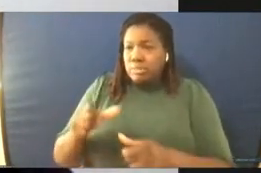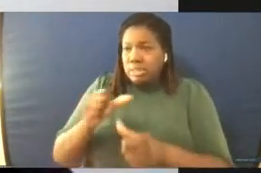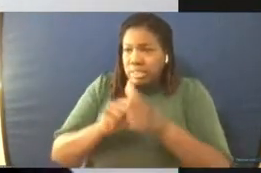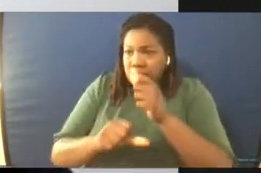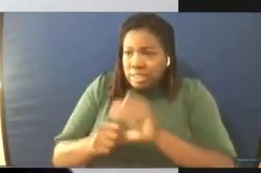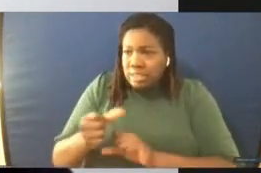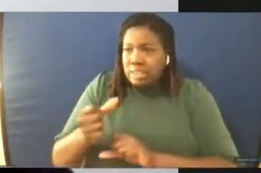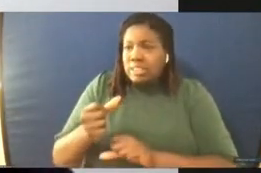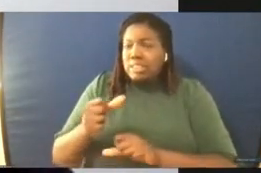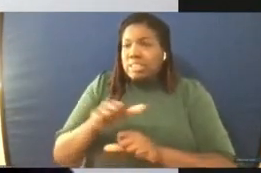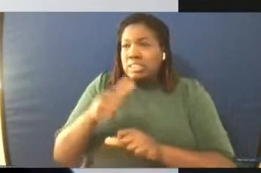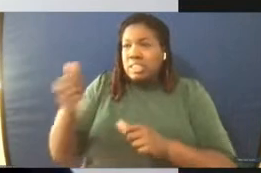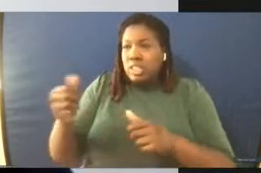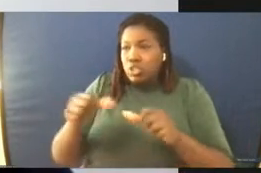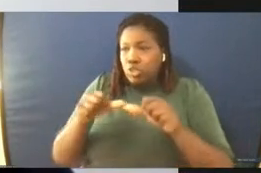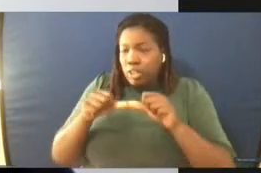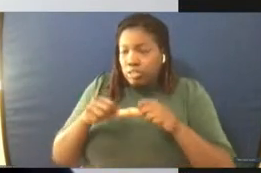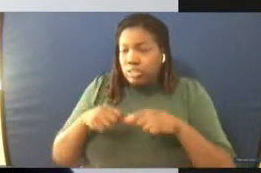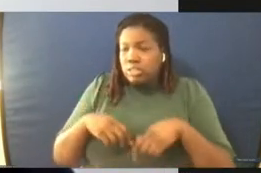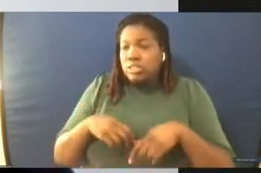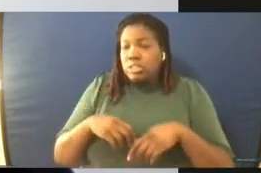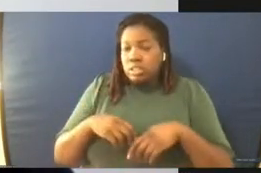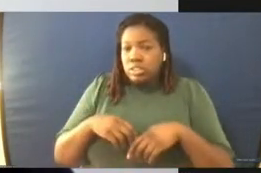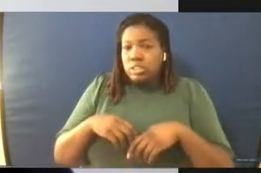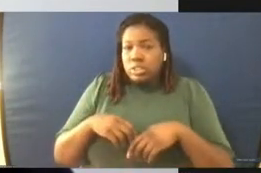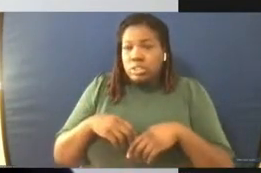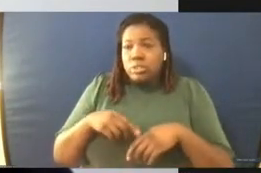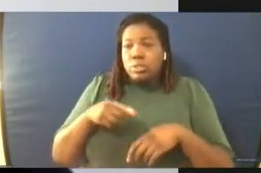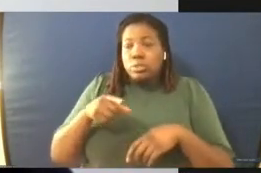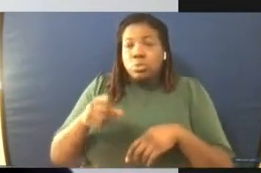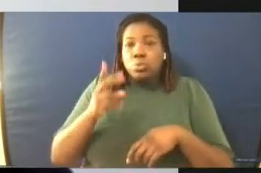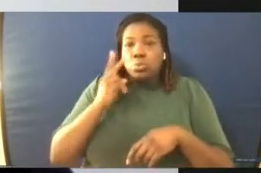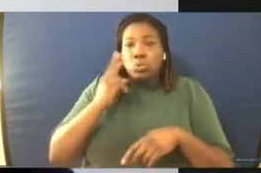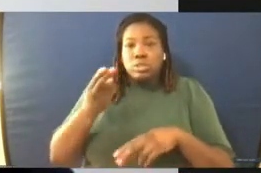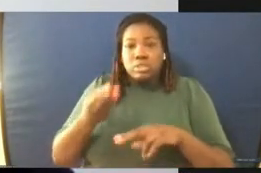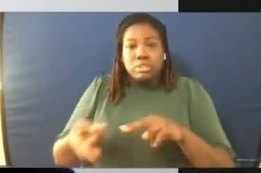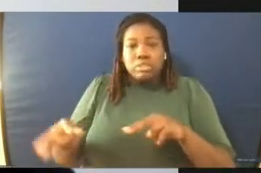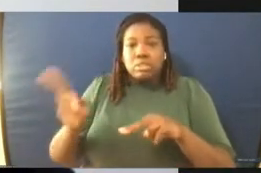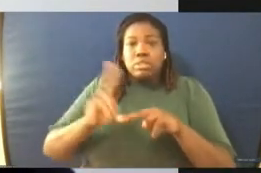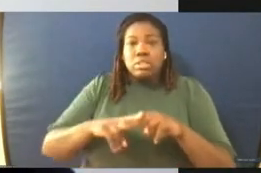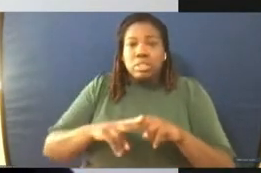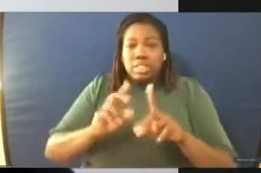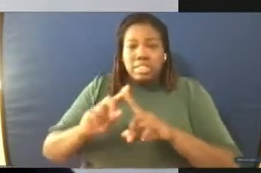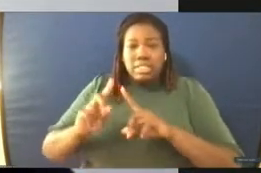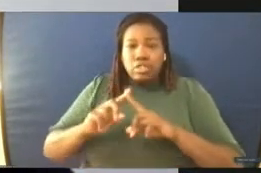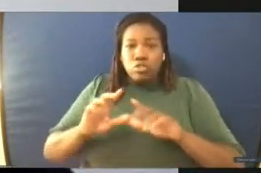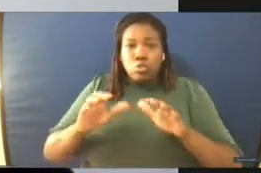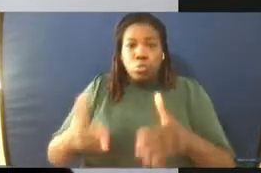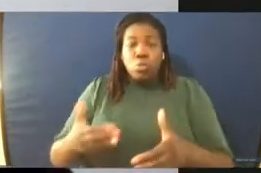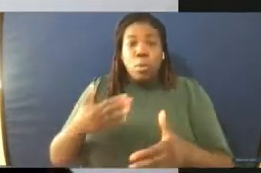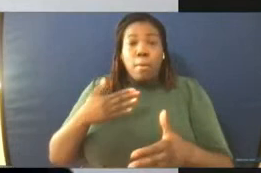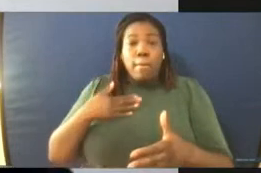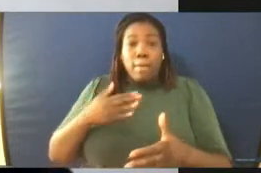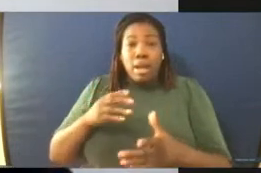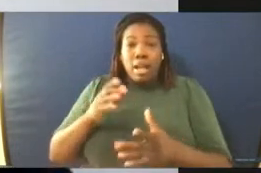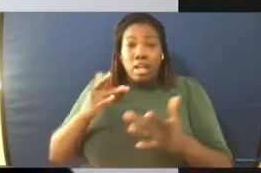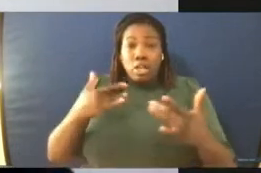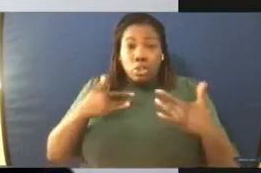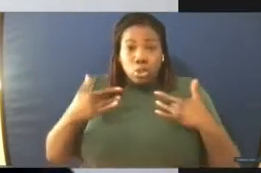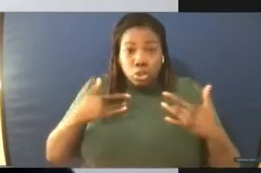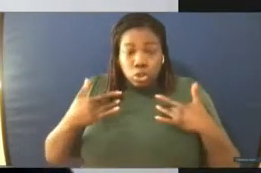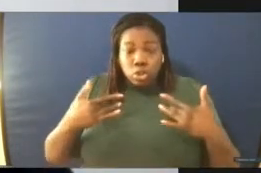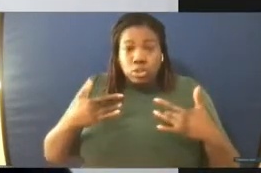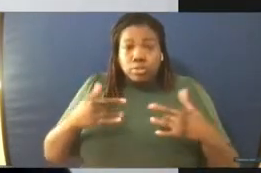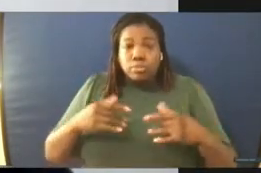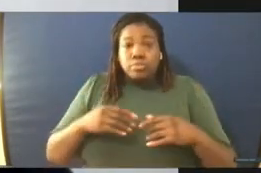in other areas, and that you were seeing increase in certain population. My concern as this was happening